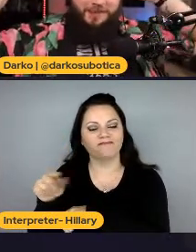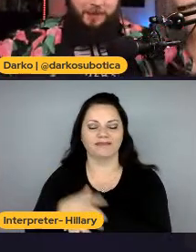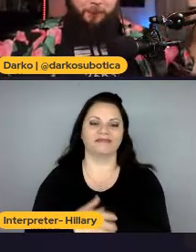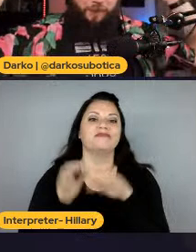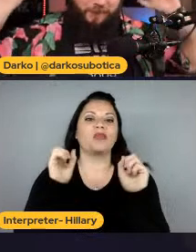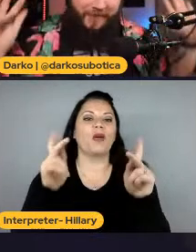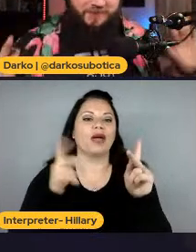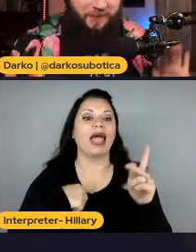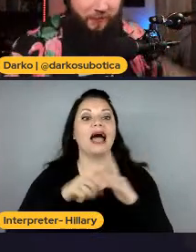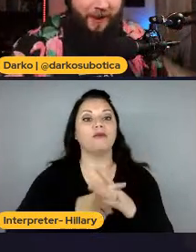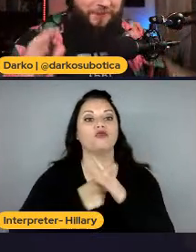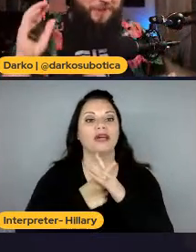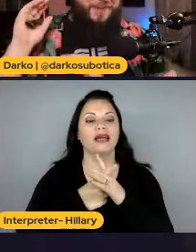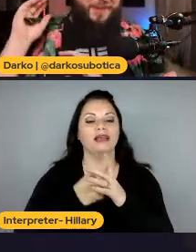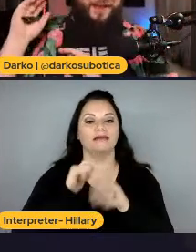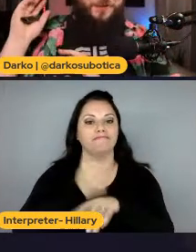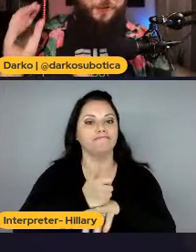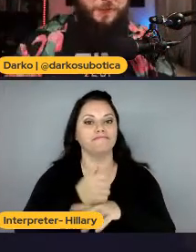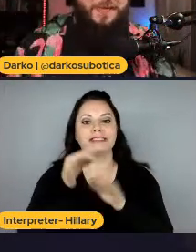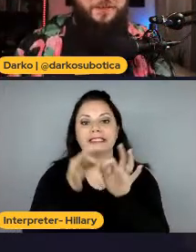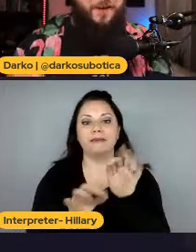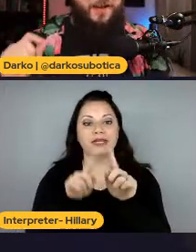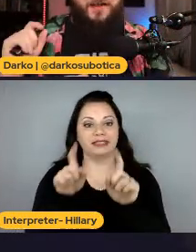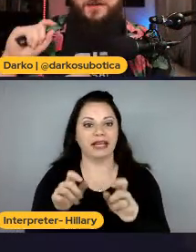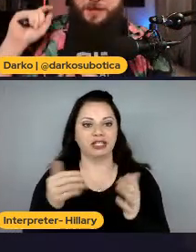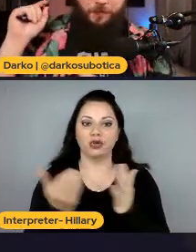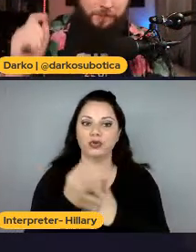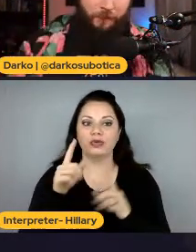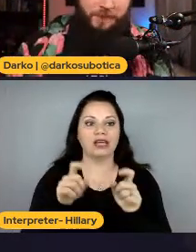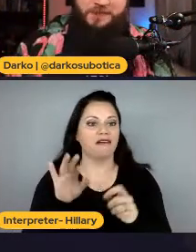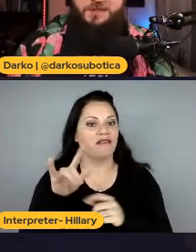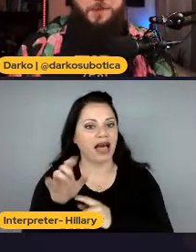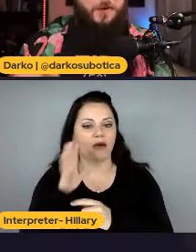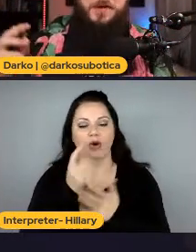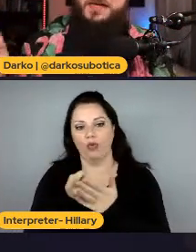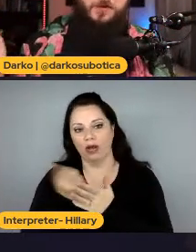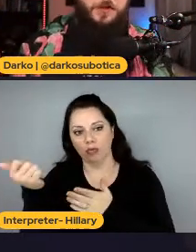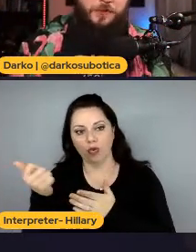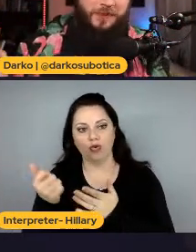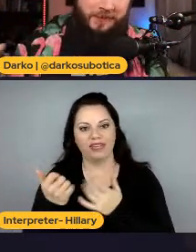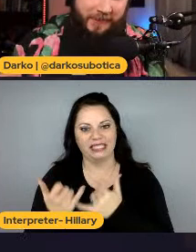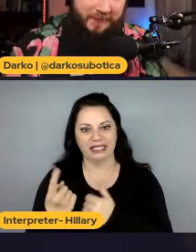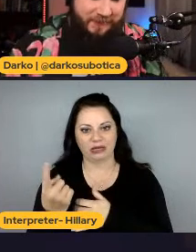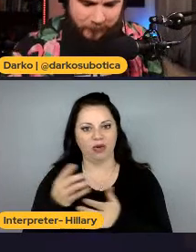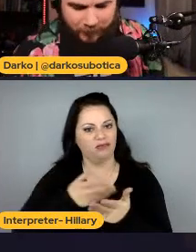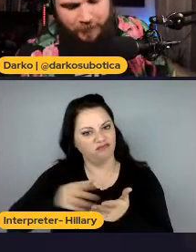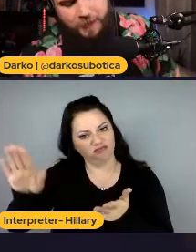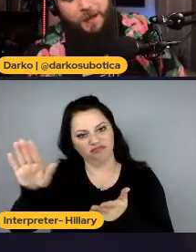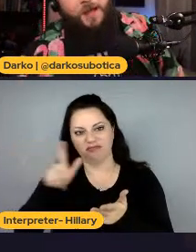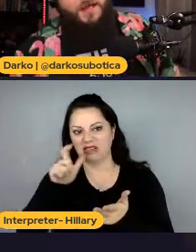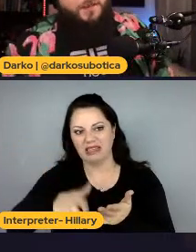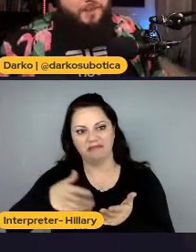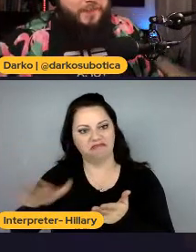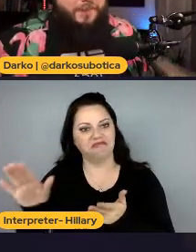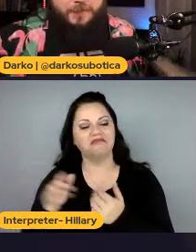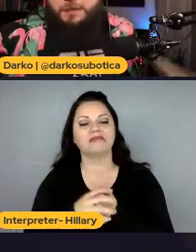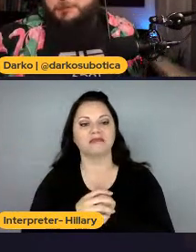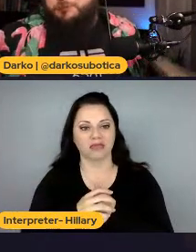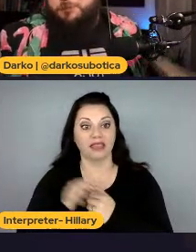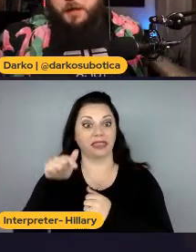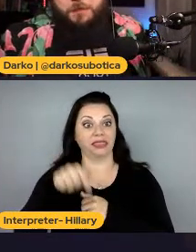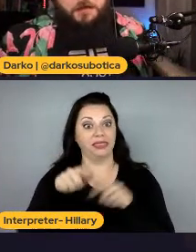a simple test here. I'm creating a new test file. I'm going to remove the existing one because we don't need the existing one. And in this